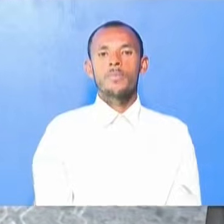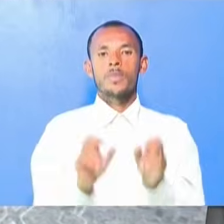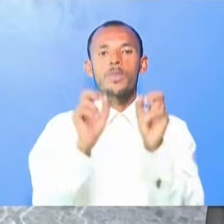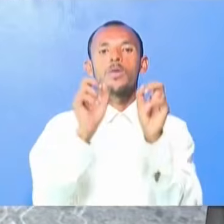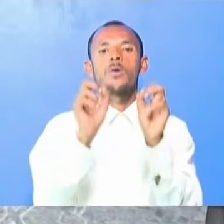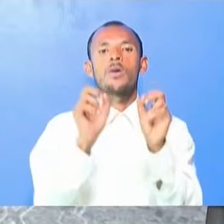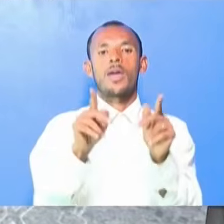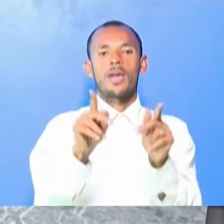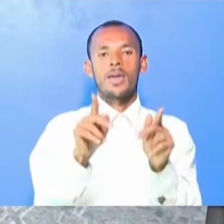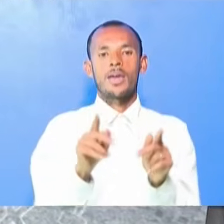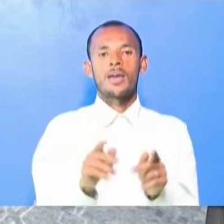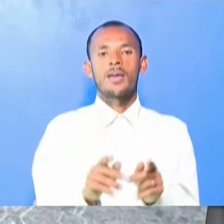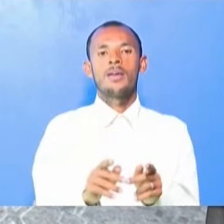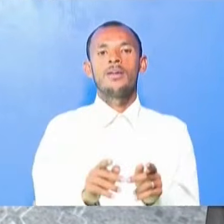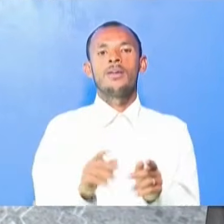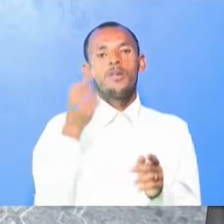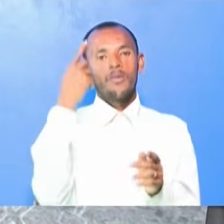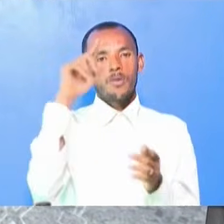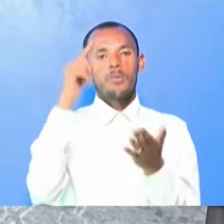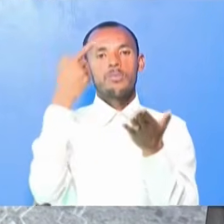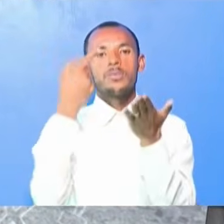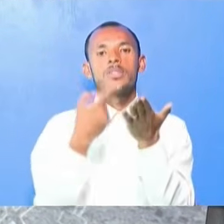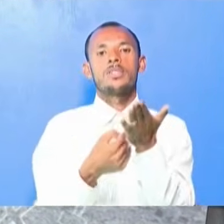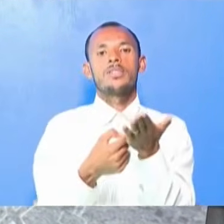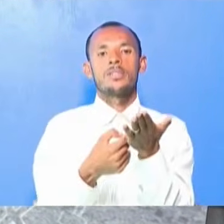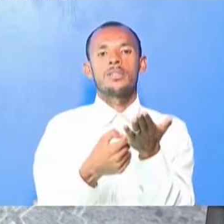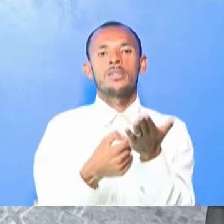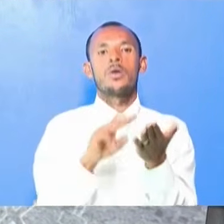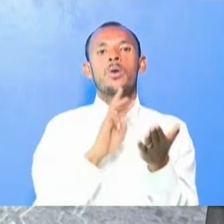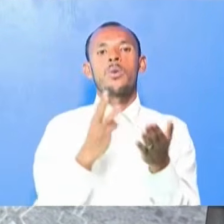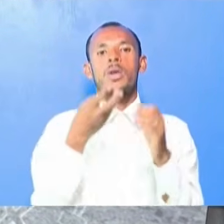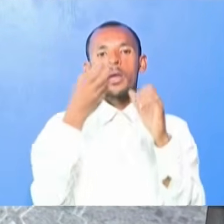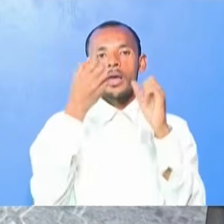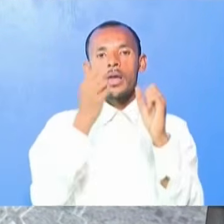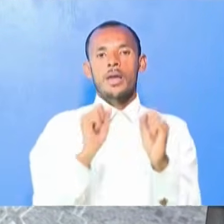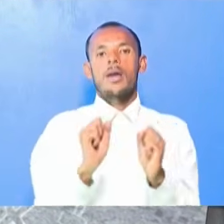Okay, from this we can see,